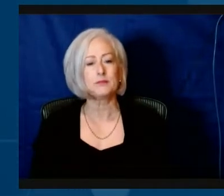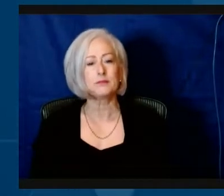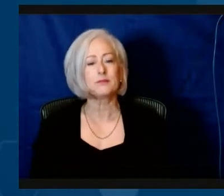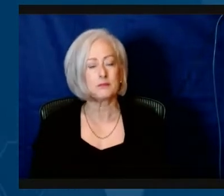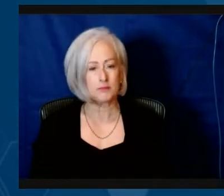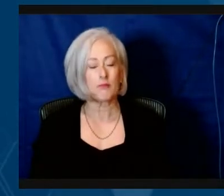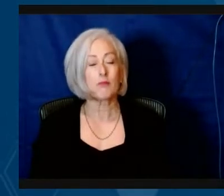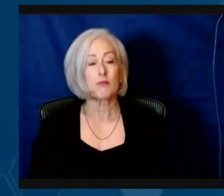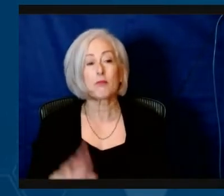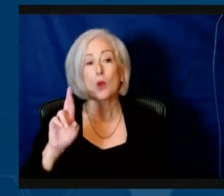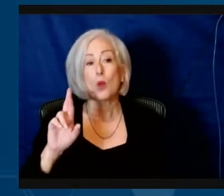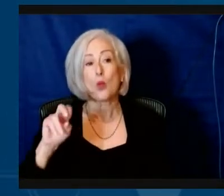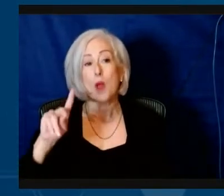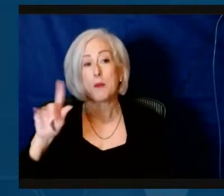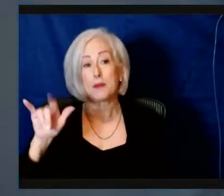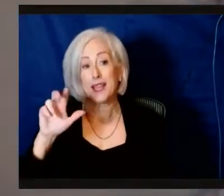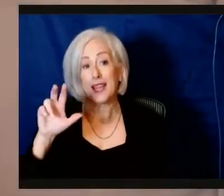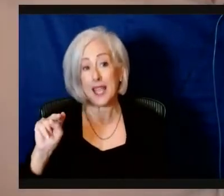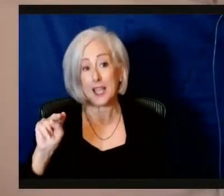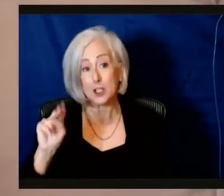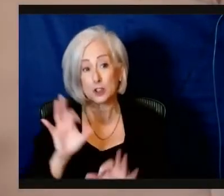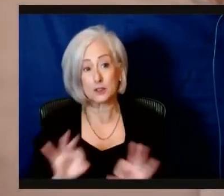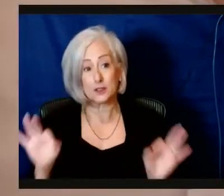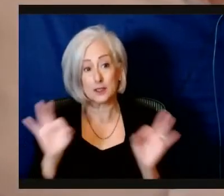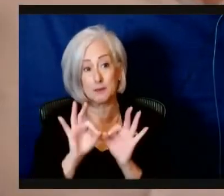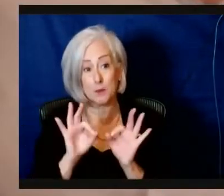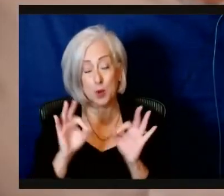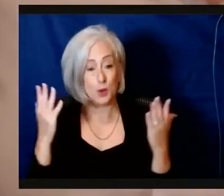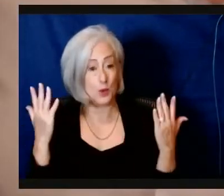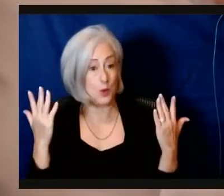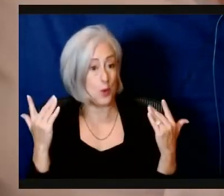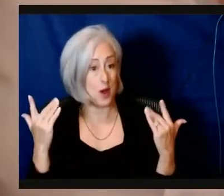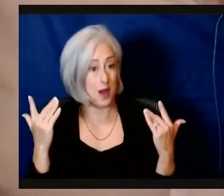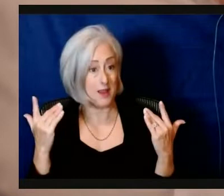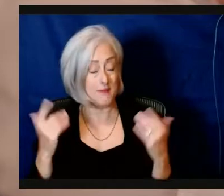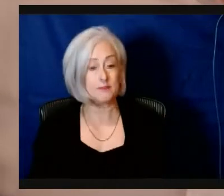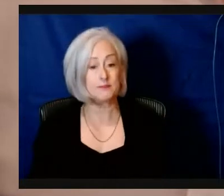So replication is so important because, we've got,